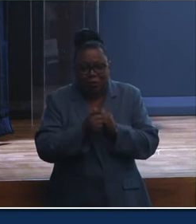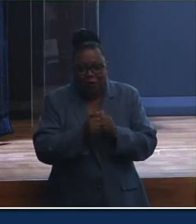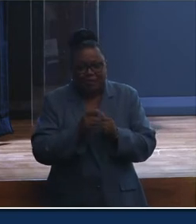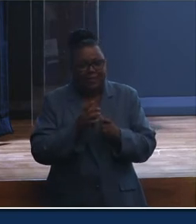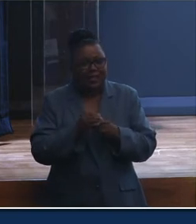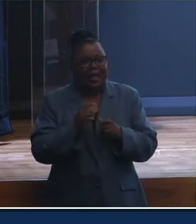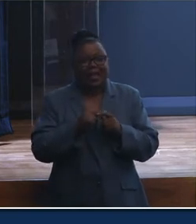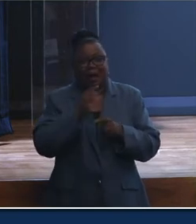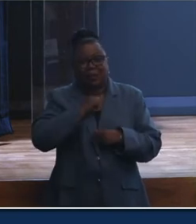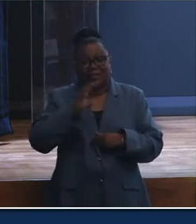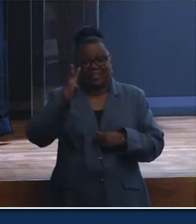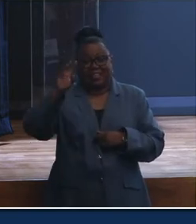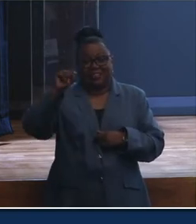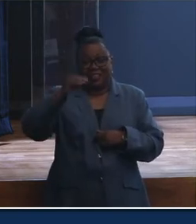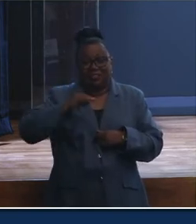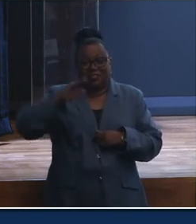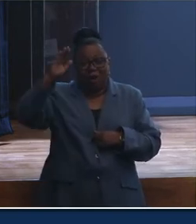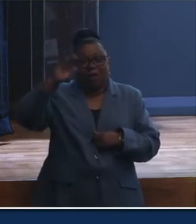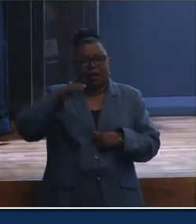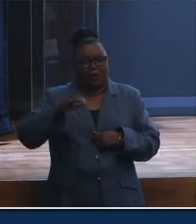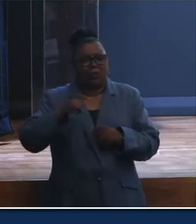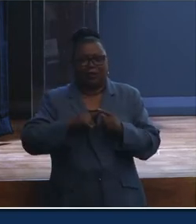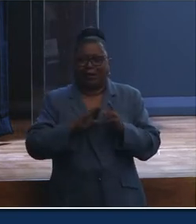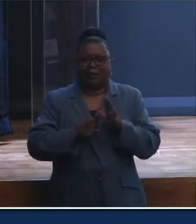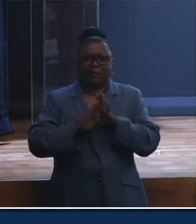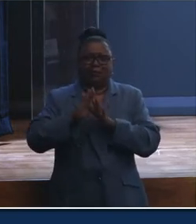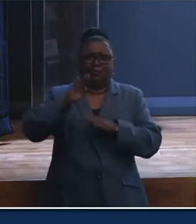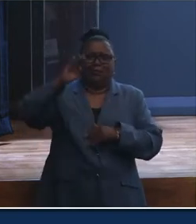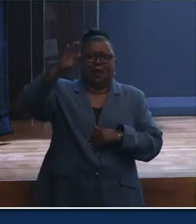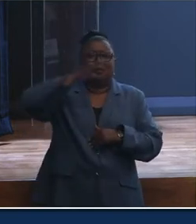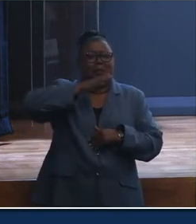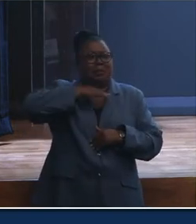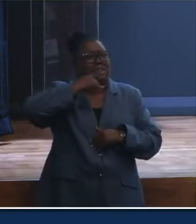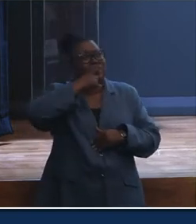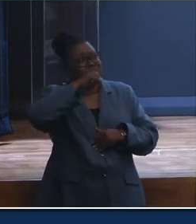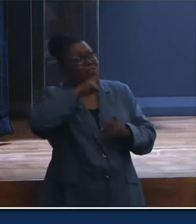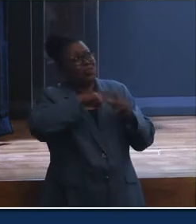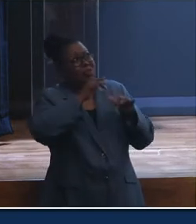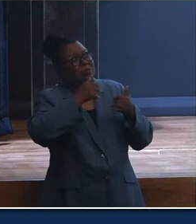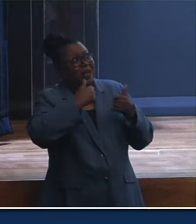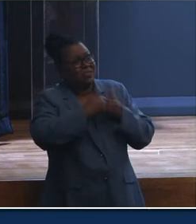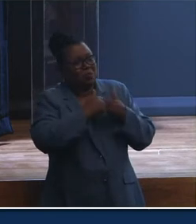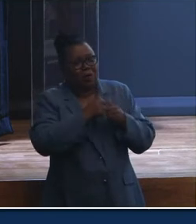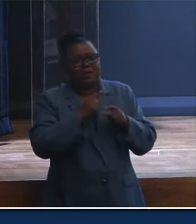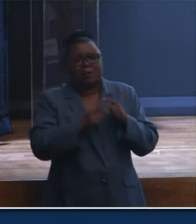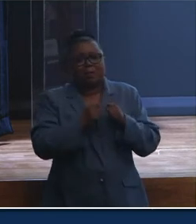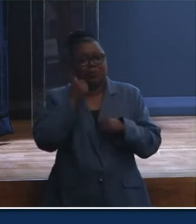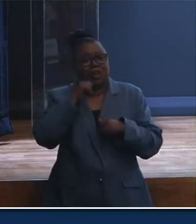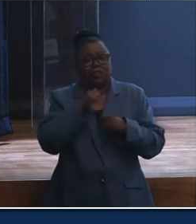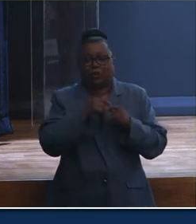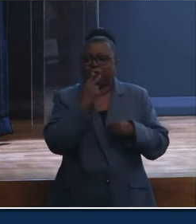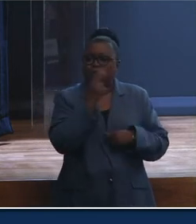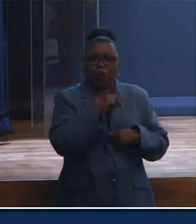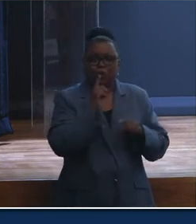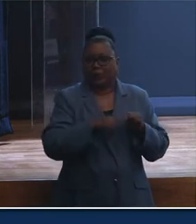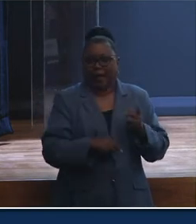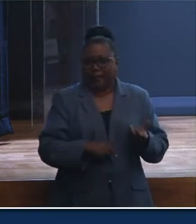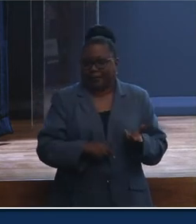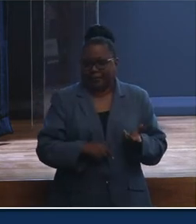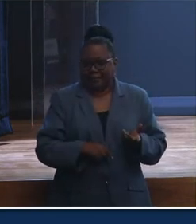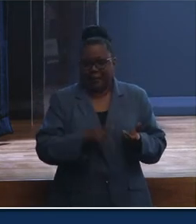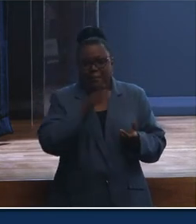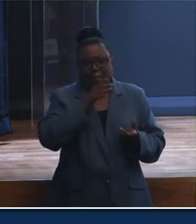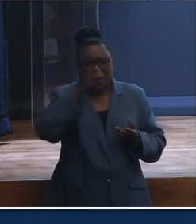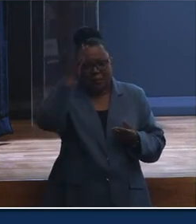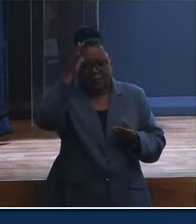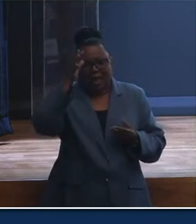I'm almost 6 feet tall, so I was growing like crazy, and my mom and dad said, sure, honey, you can play sports. Most of the other girls were told, no, you can't. Mm-hmm. My mom